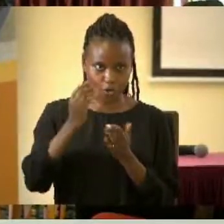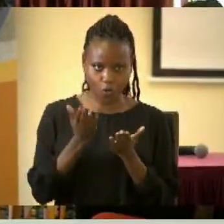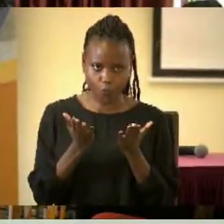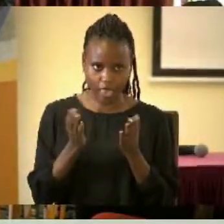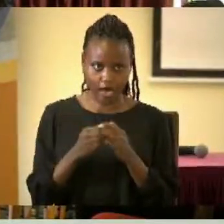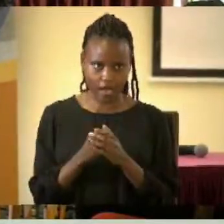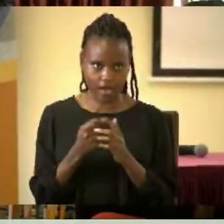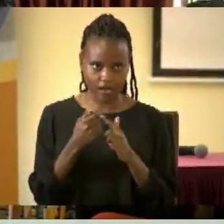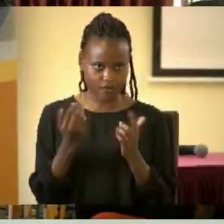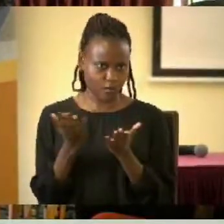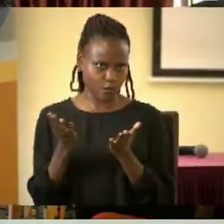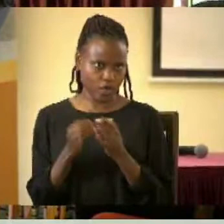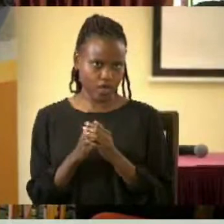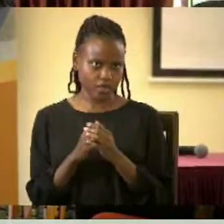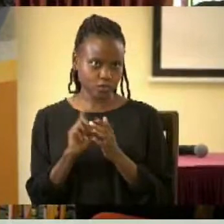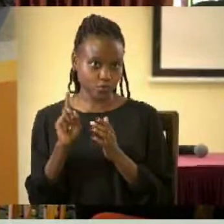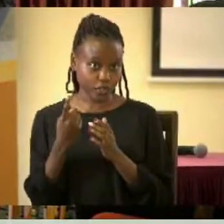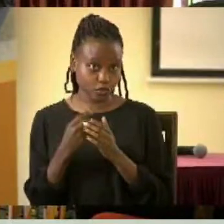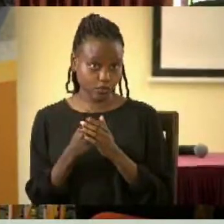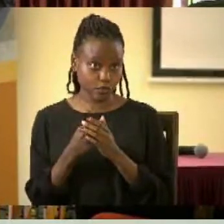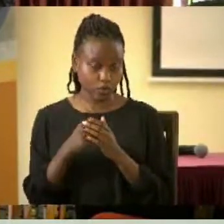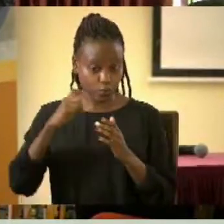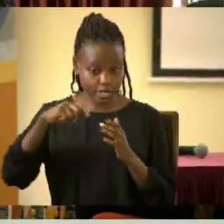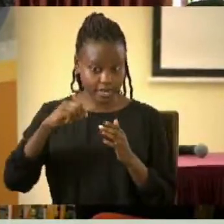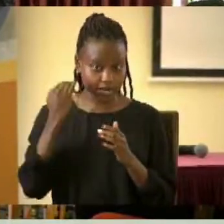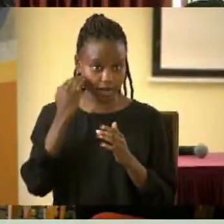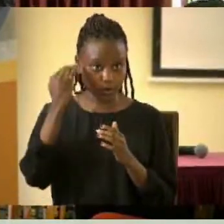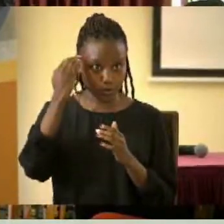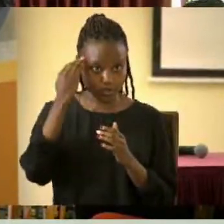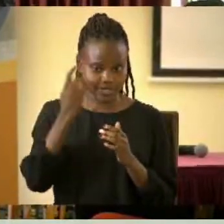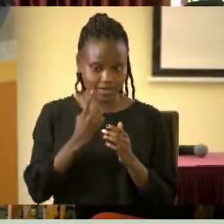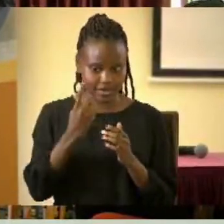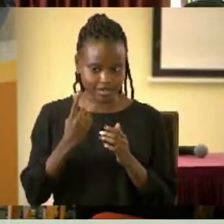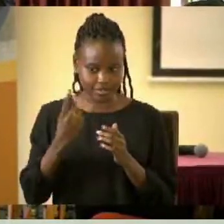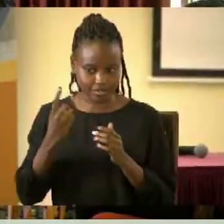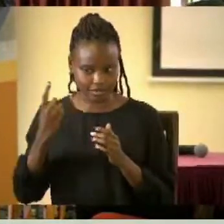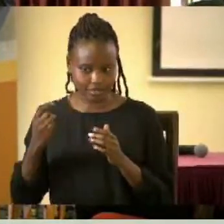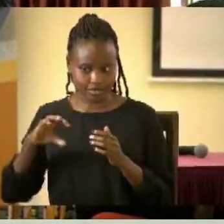as much as possible, first of all, to have courts in every sub-county,